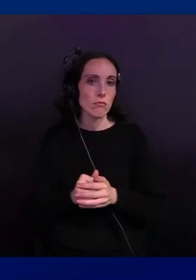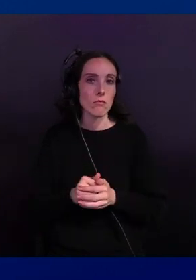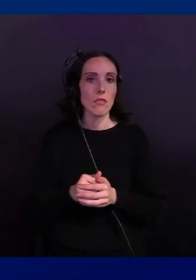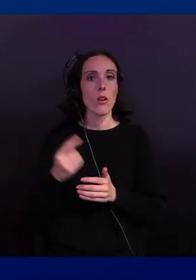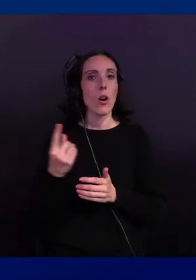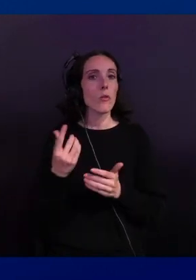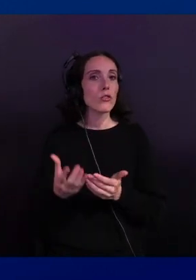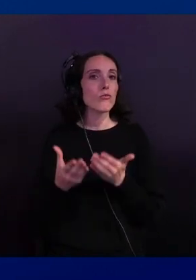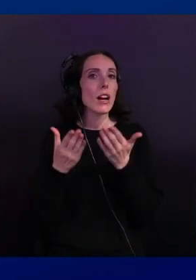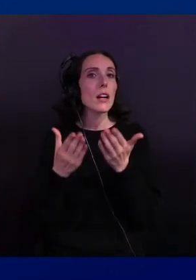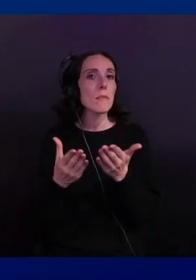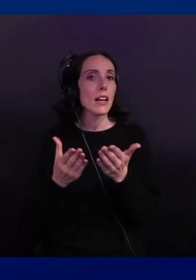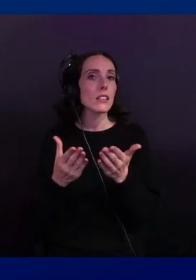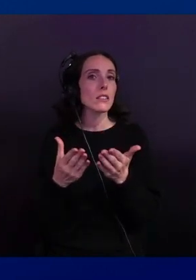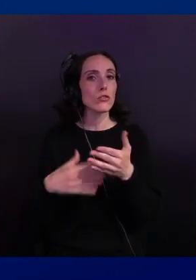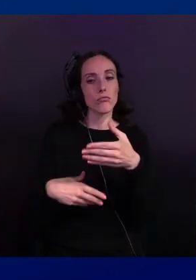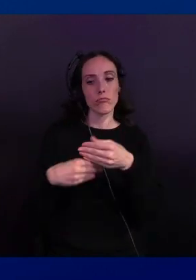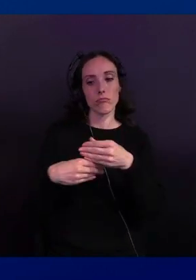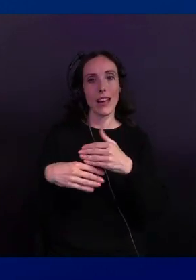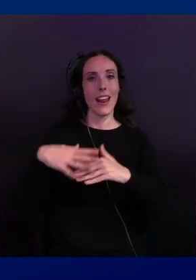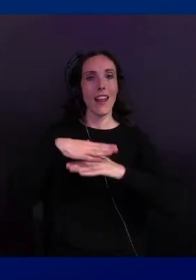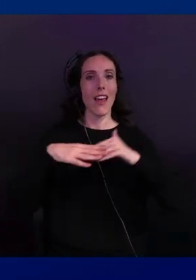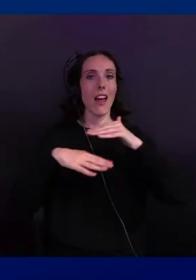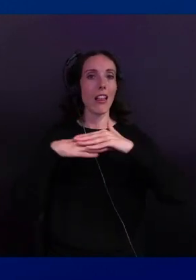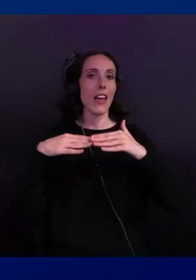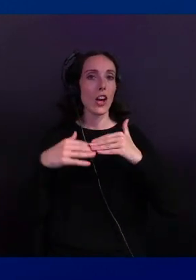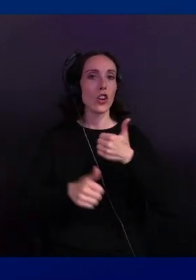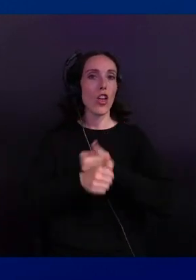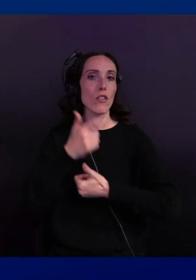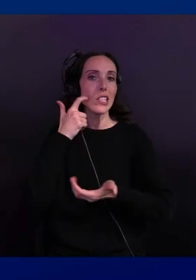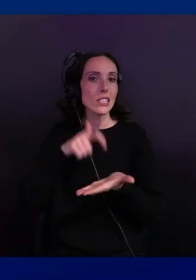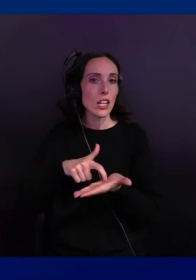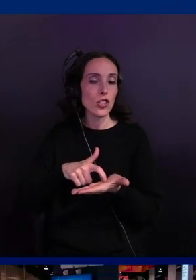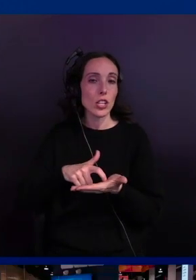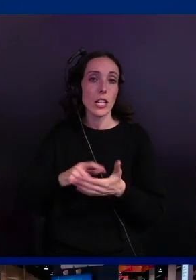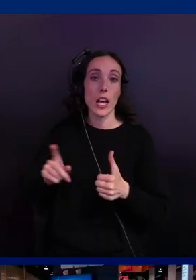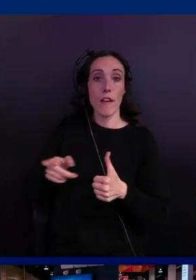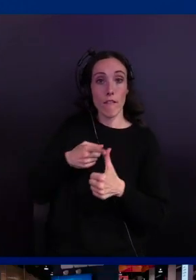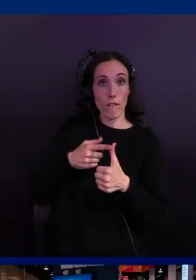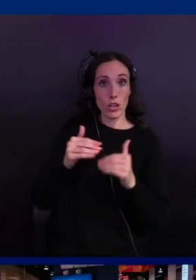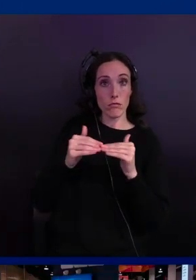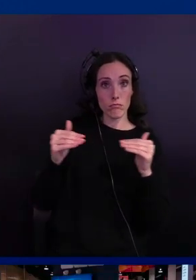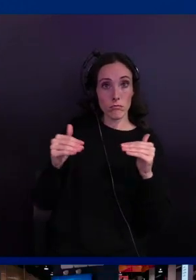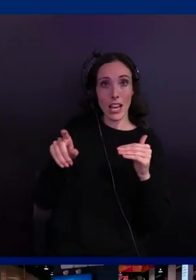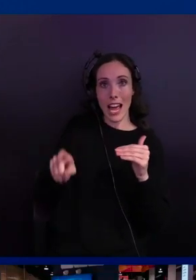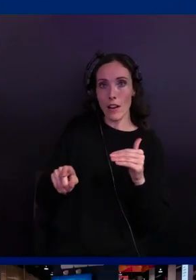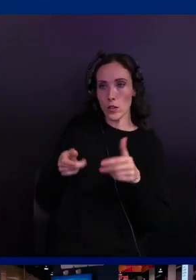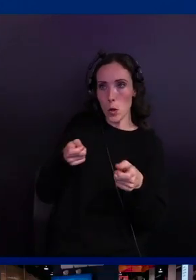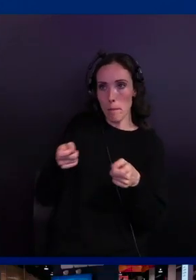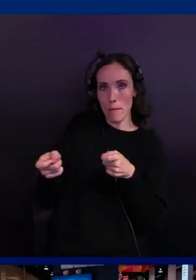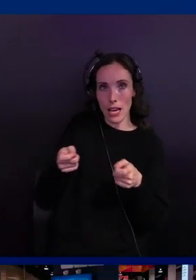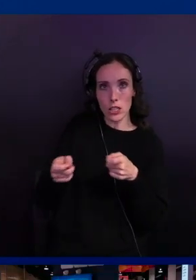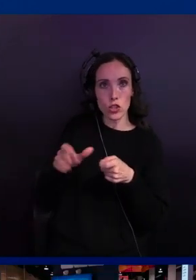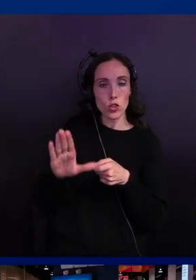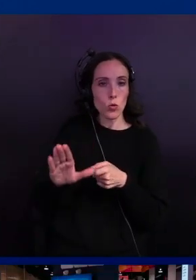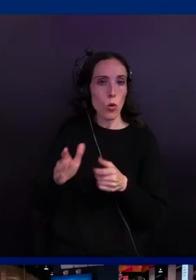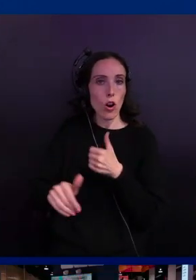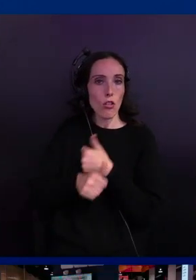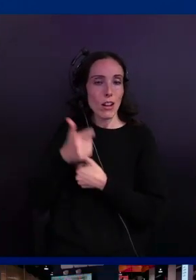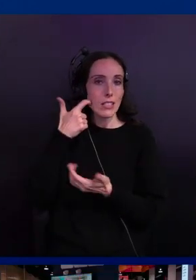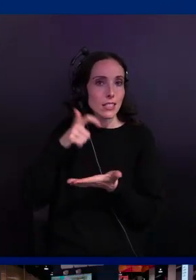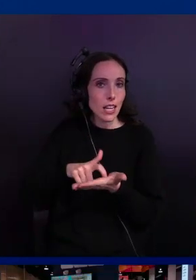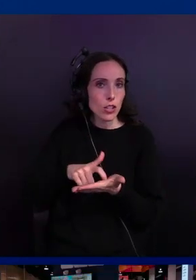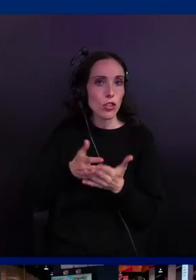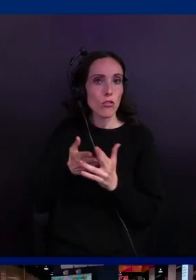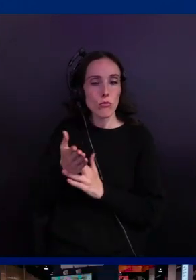them to put a layered threat detection. First one is you have to manage your threat detection with cloud infrastructure, where